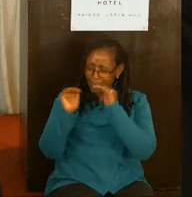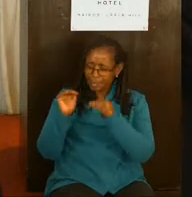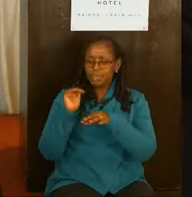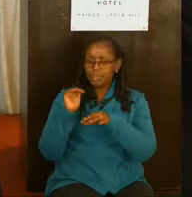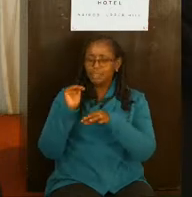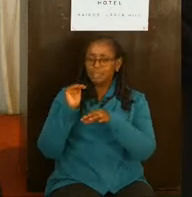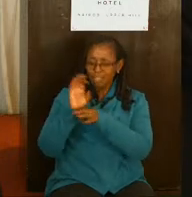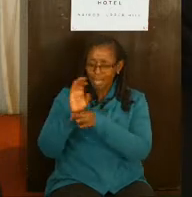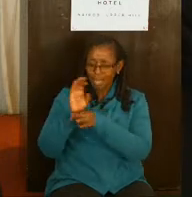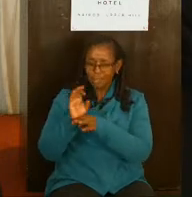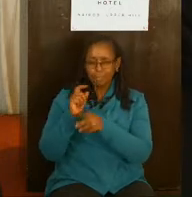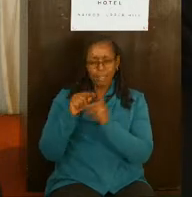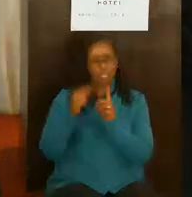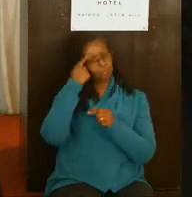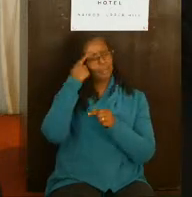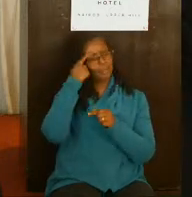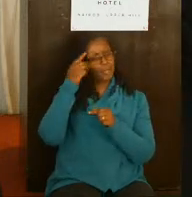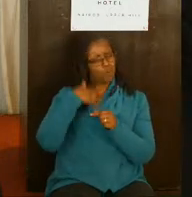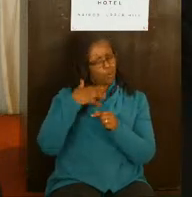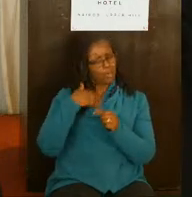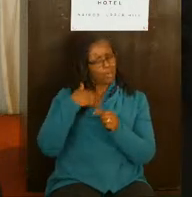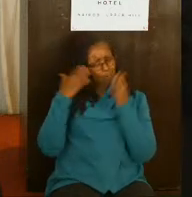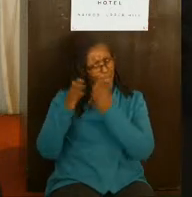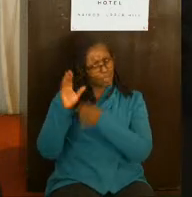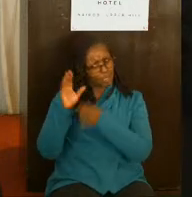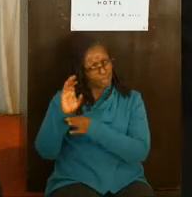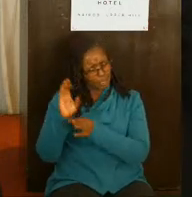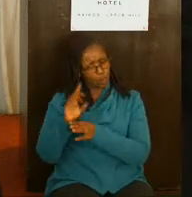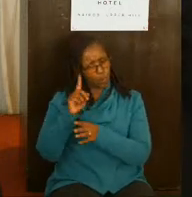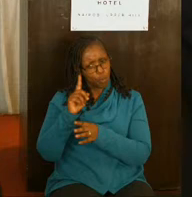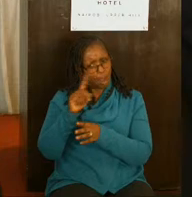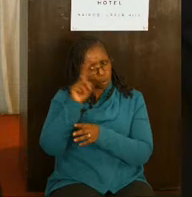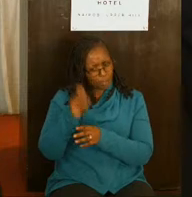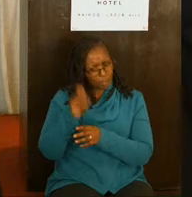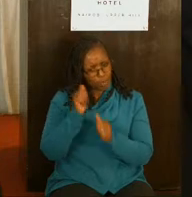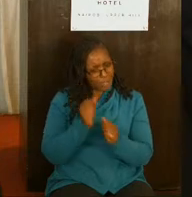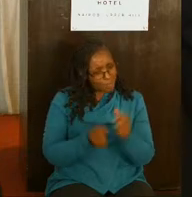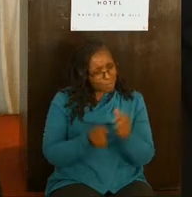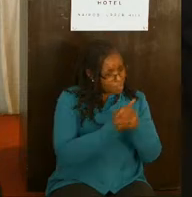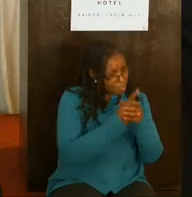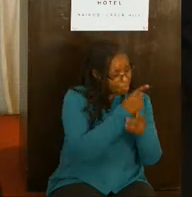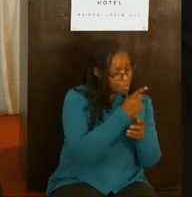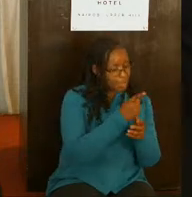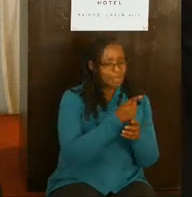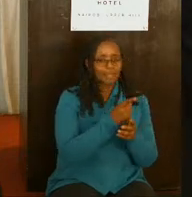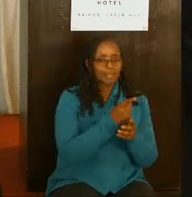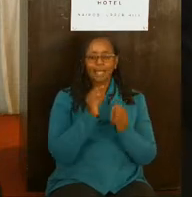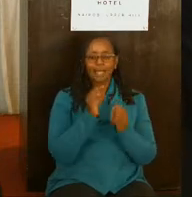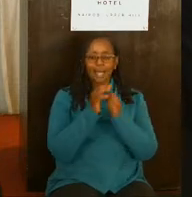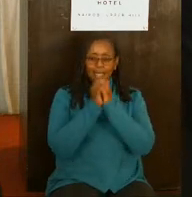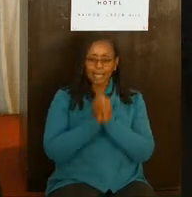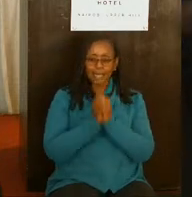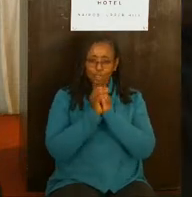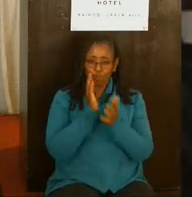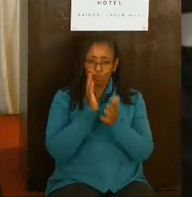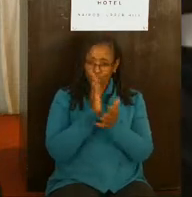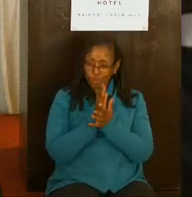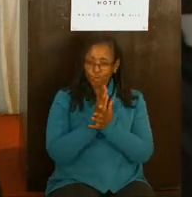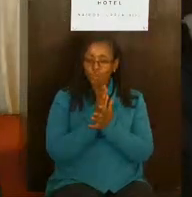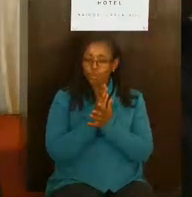into that Direction one of the questions that you that really was hot here is that does religion really